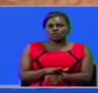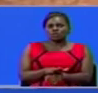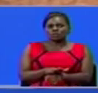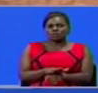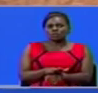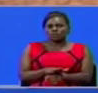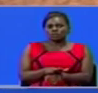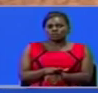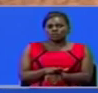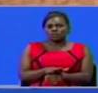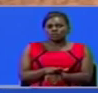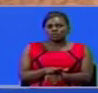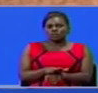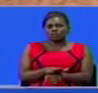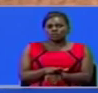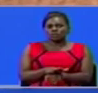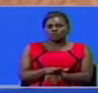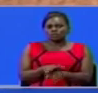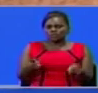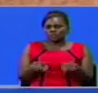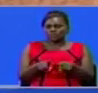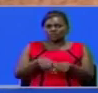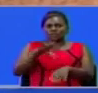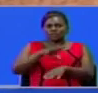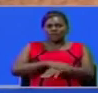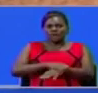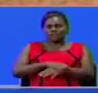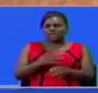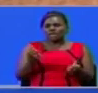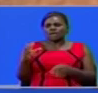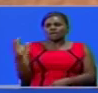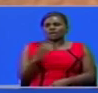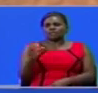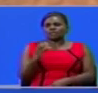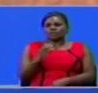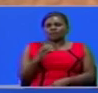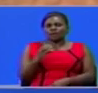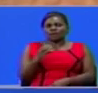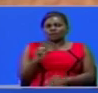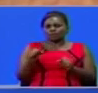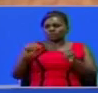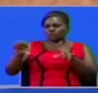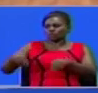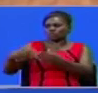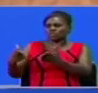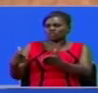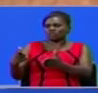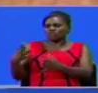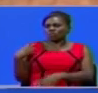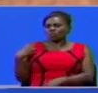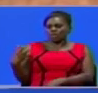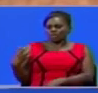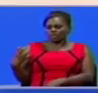ya iwe standby, na tena tupate dua nunusi wao, mnunusi hao, mnunusi mmoja ambaye tunaweza pelekea hiyo mali.